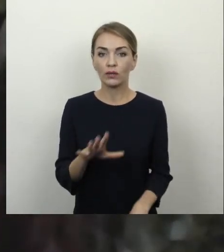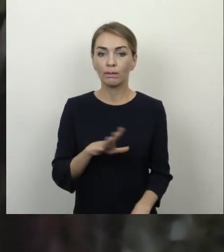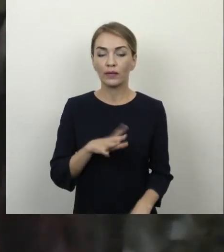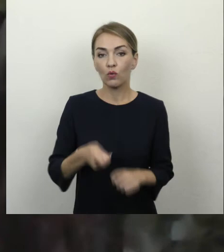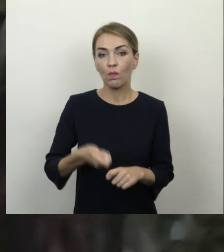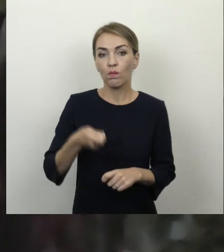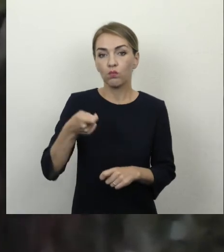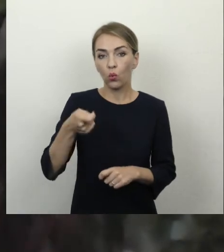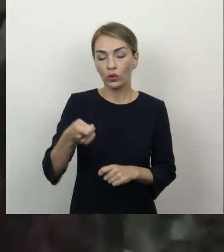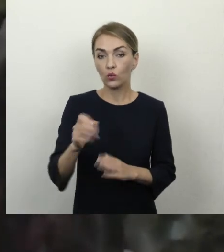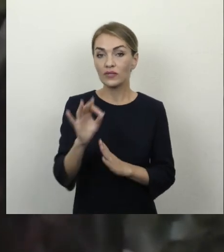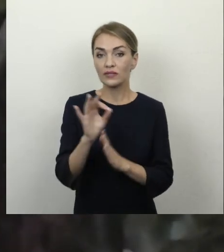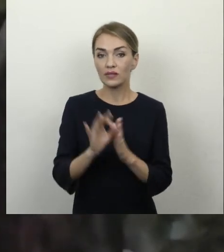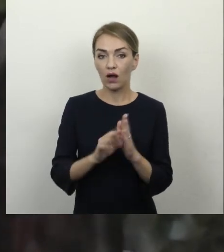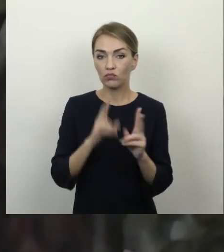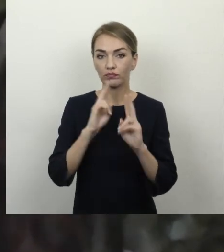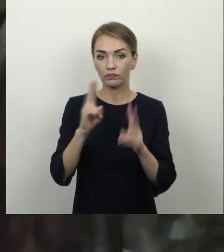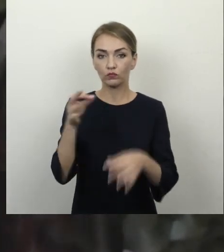we